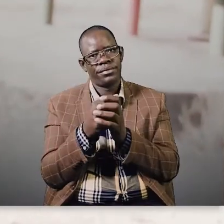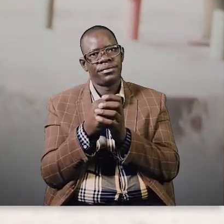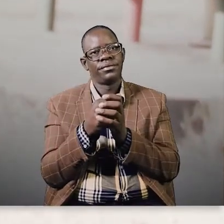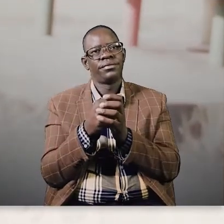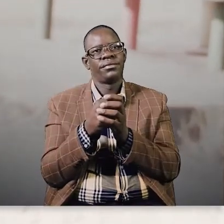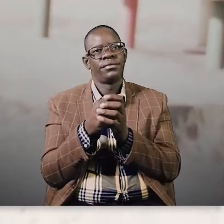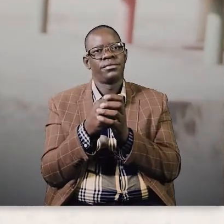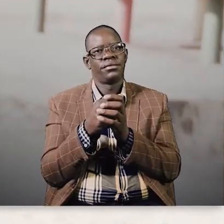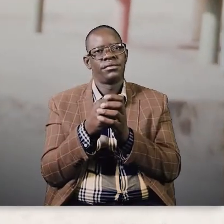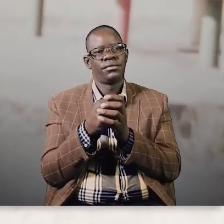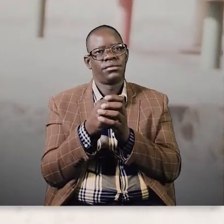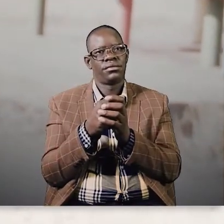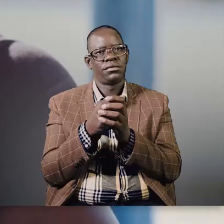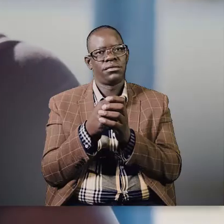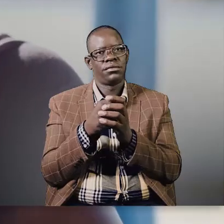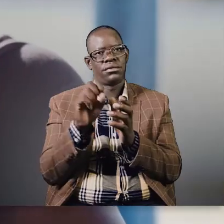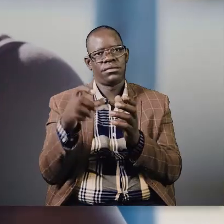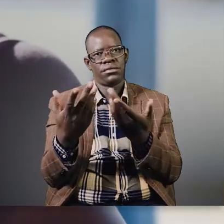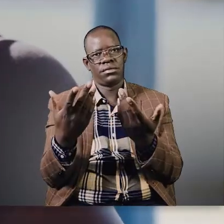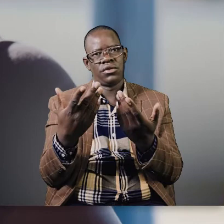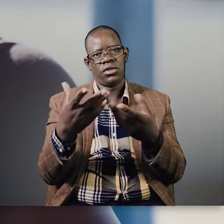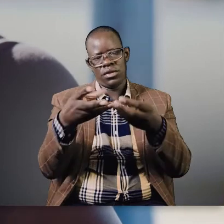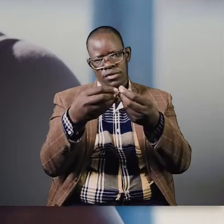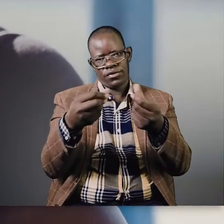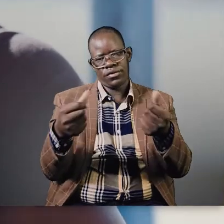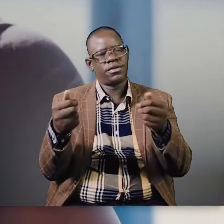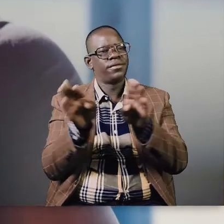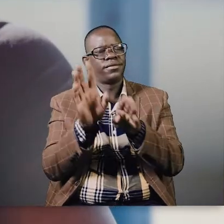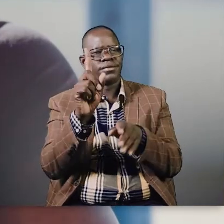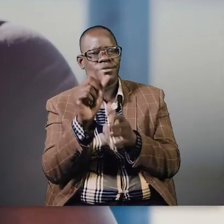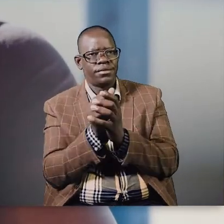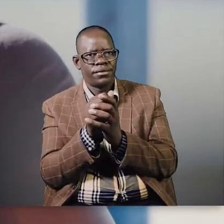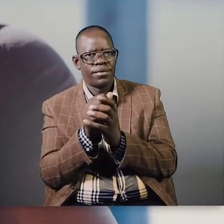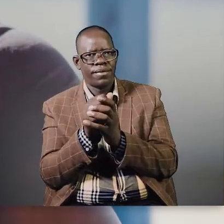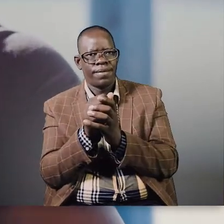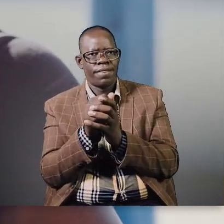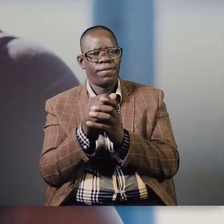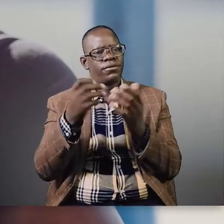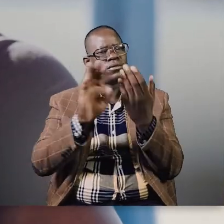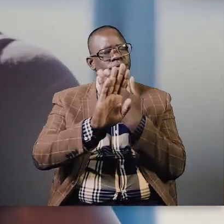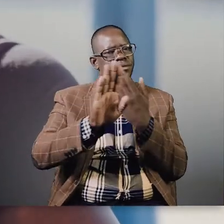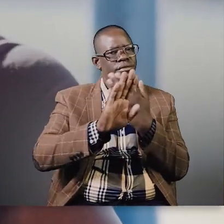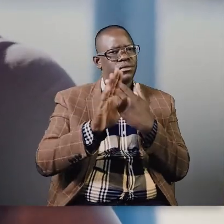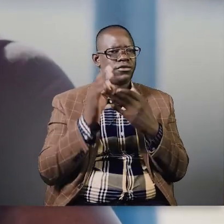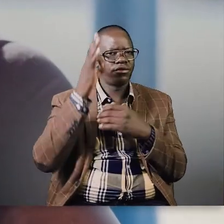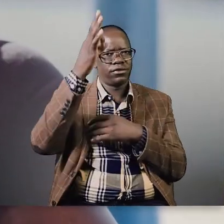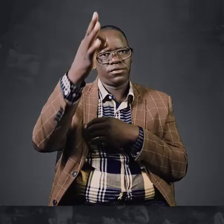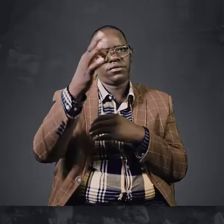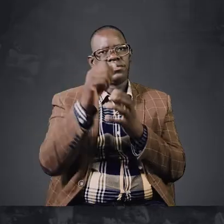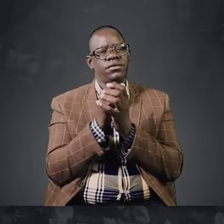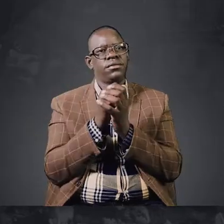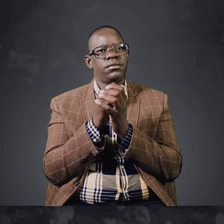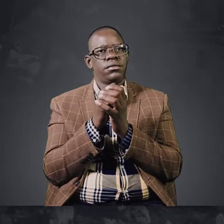land. Now, Phoebe, what can you tell us about solutions that we can use to at least care for our land for the future time to come?